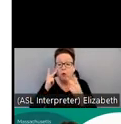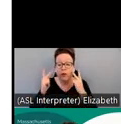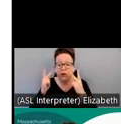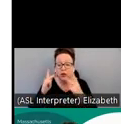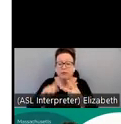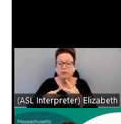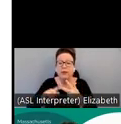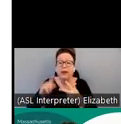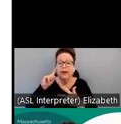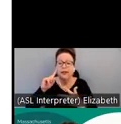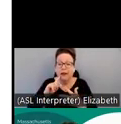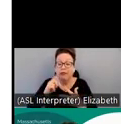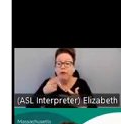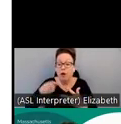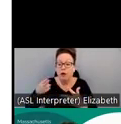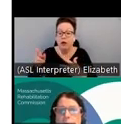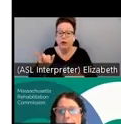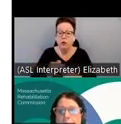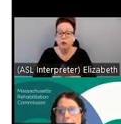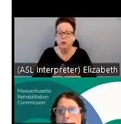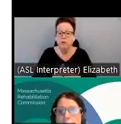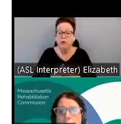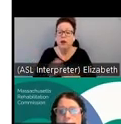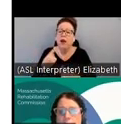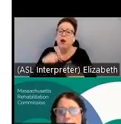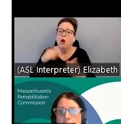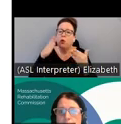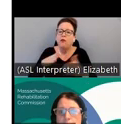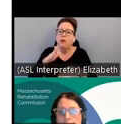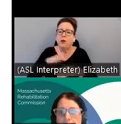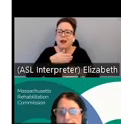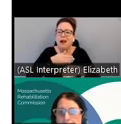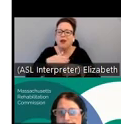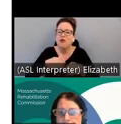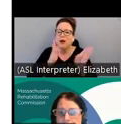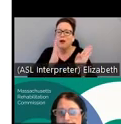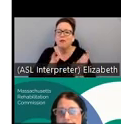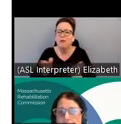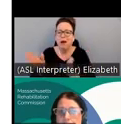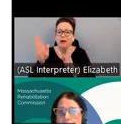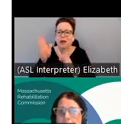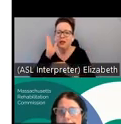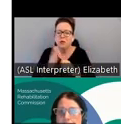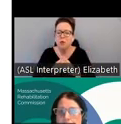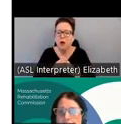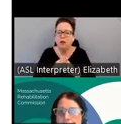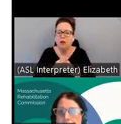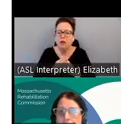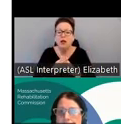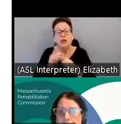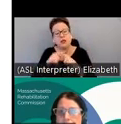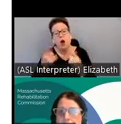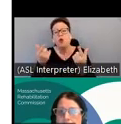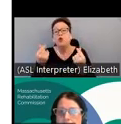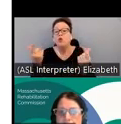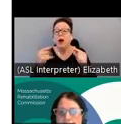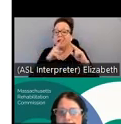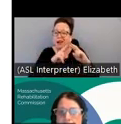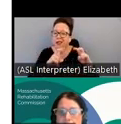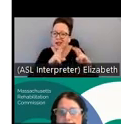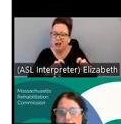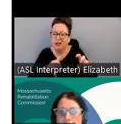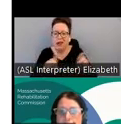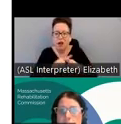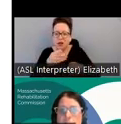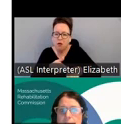NextGeners. We're focusing on career preparedness. So we're in assessing and enhancing